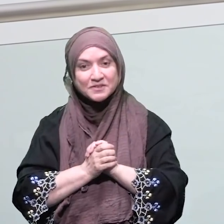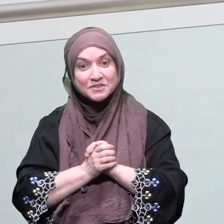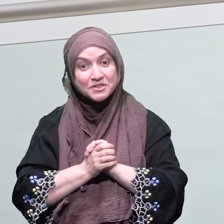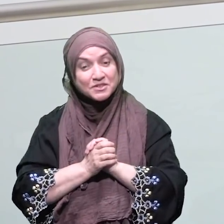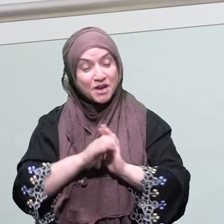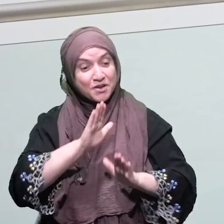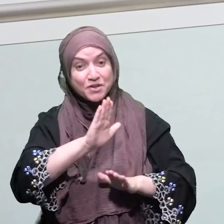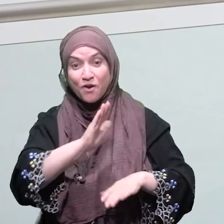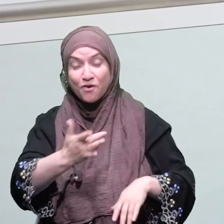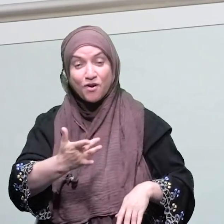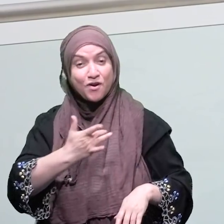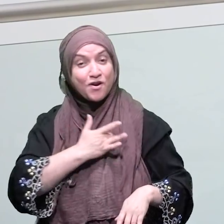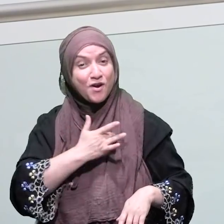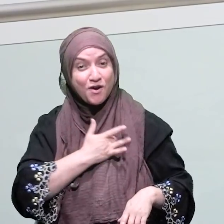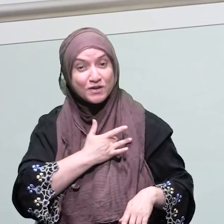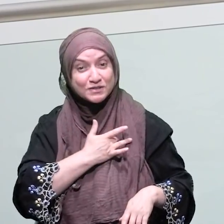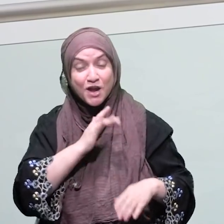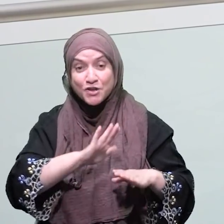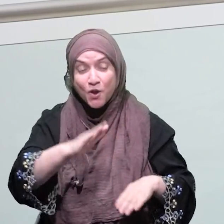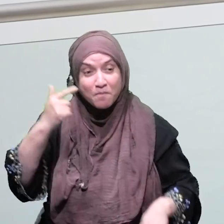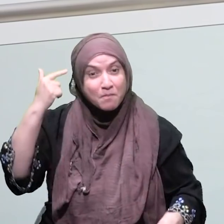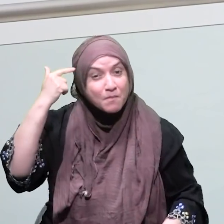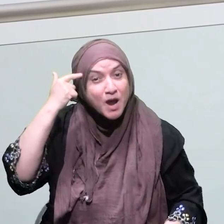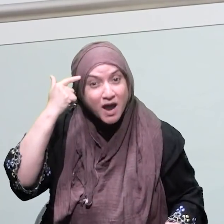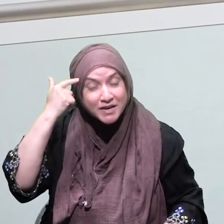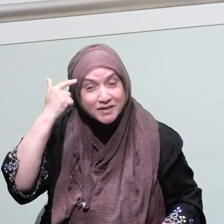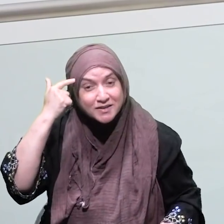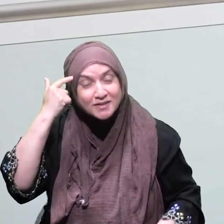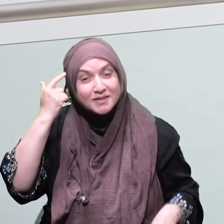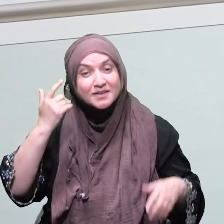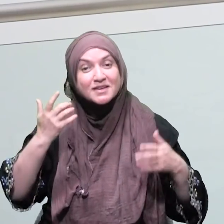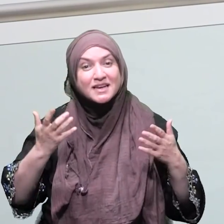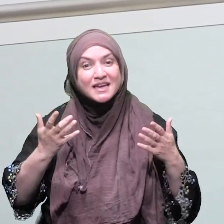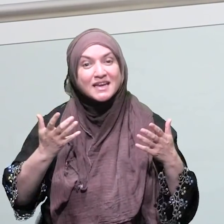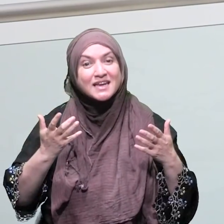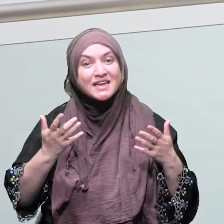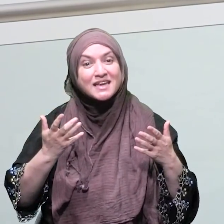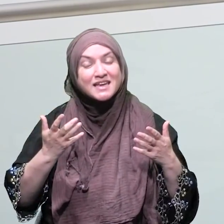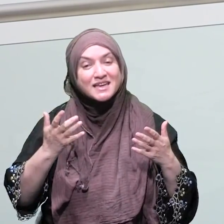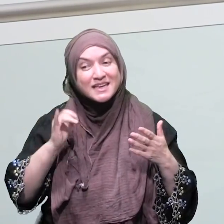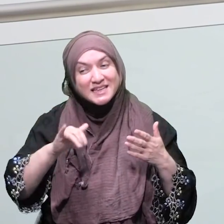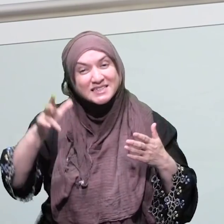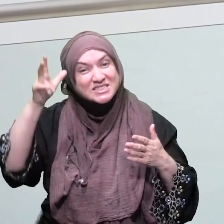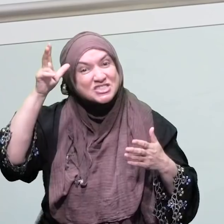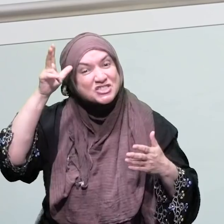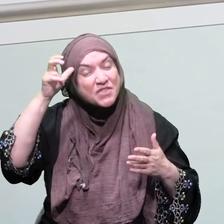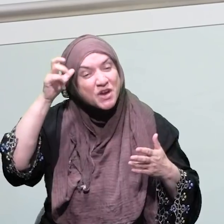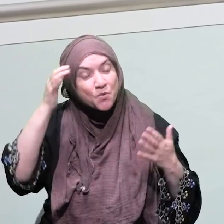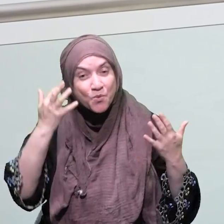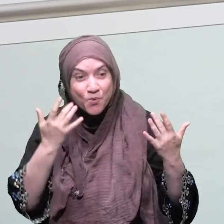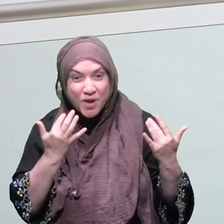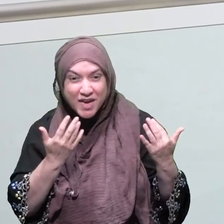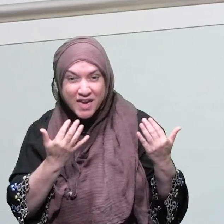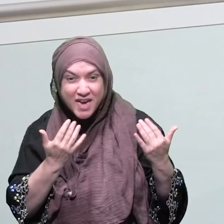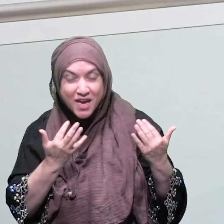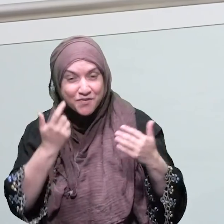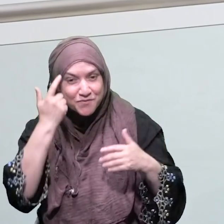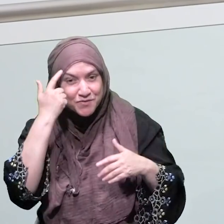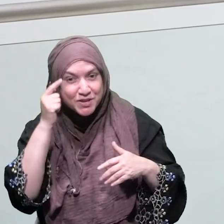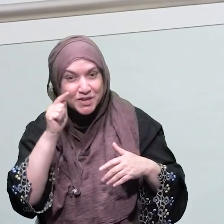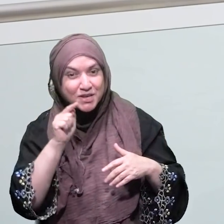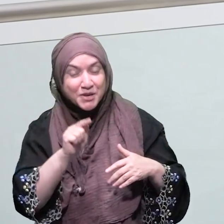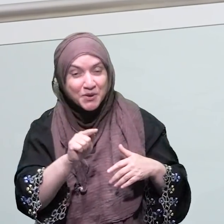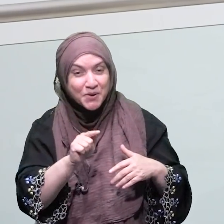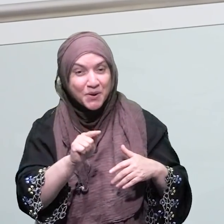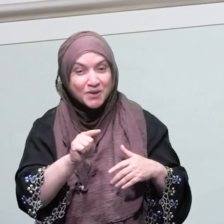not remembered is ripe for the shaitan. He's waiting for it. So obviously, when you remember Allah, then he doesn't have much of a